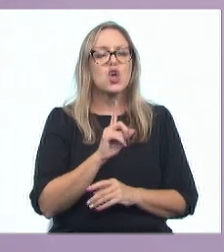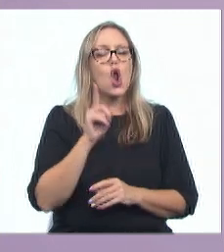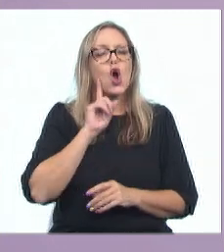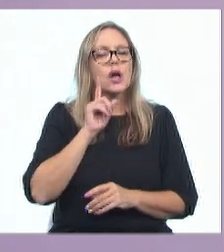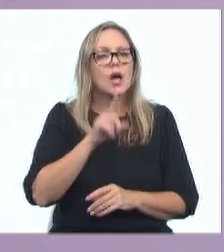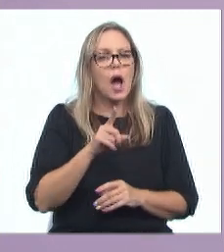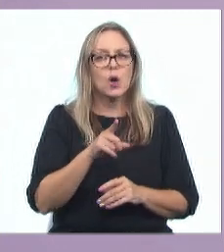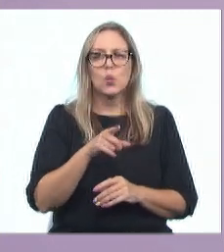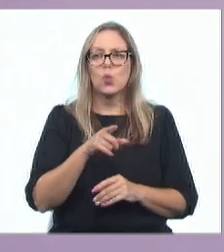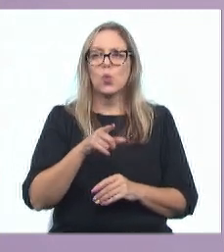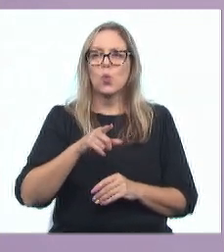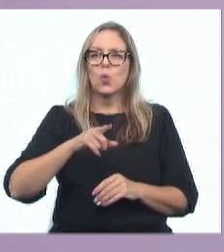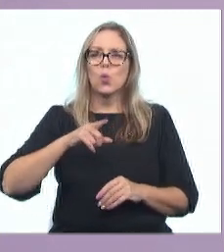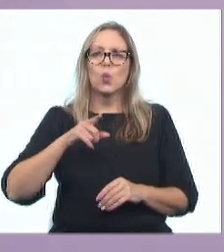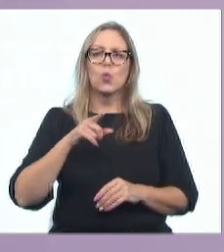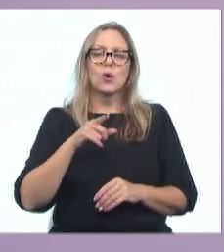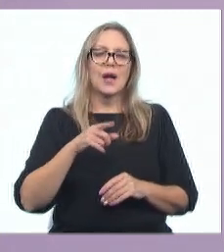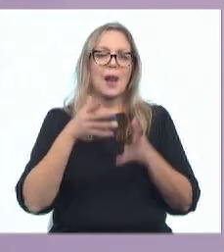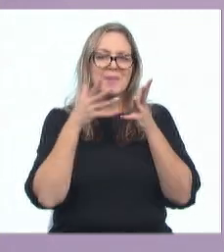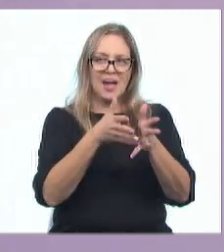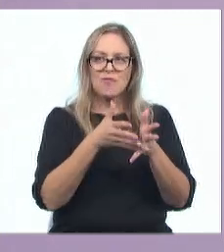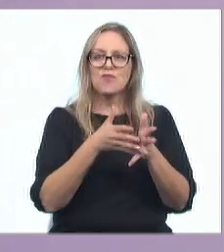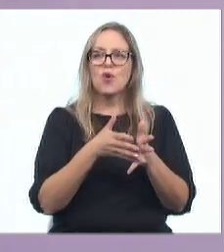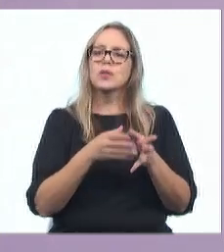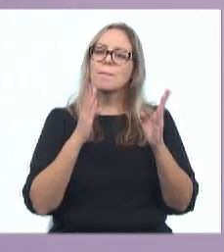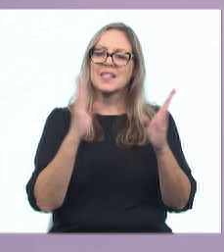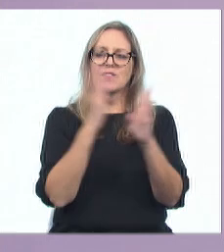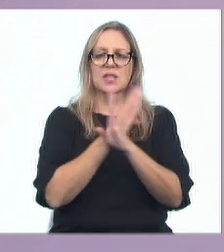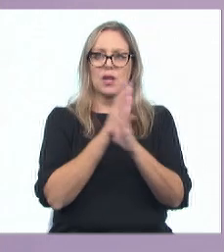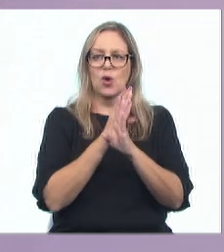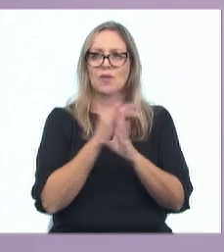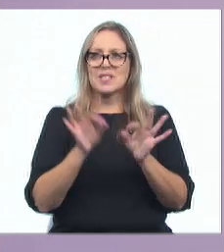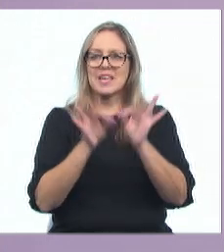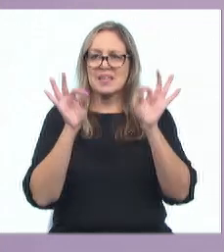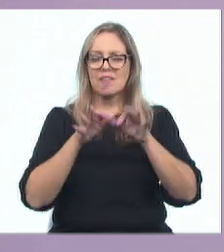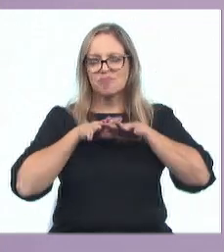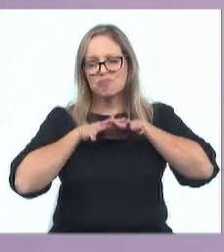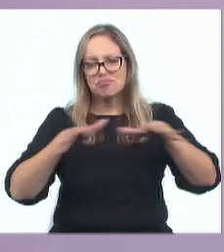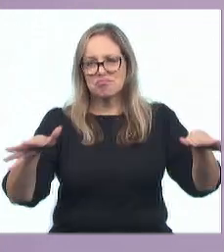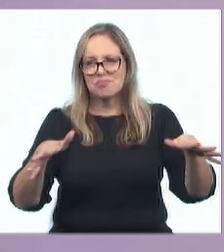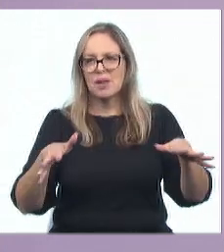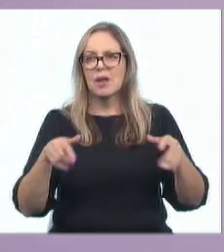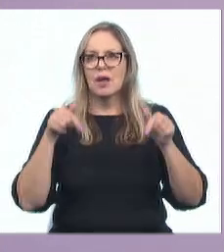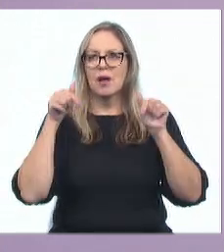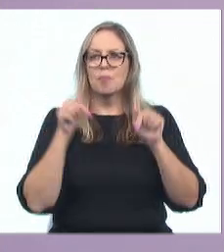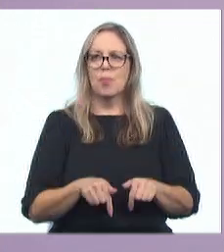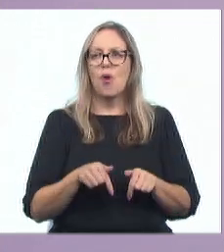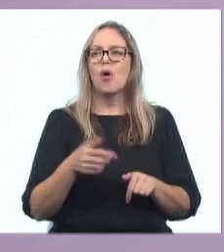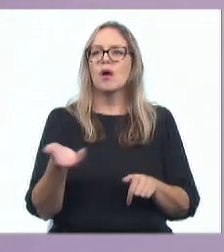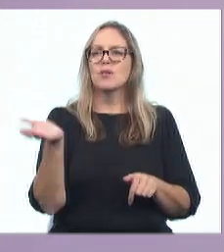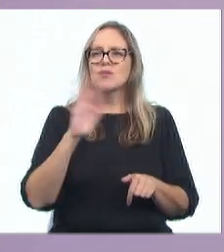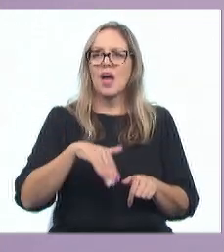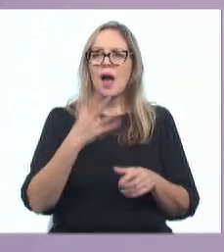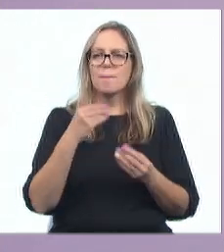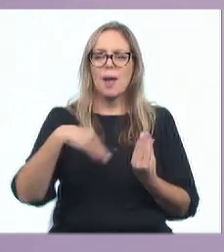week terrorist attacks. That started a huge wave here, I think, which the Prime Minister and others then were